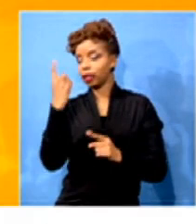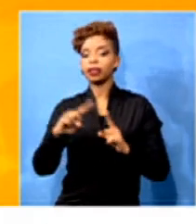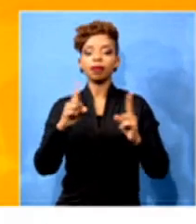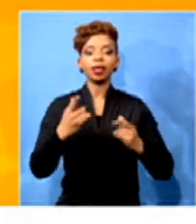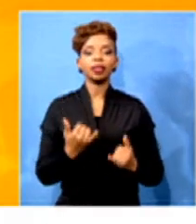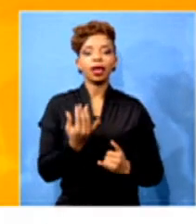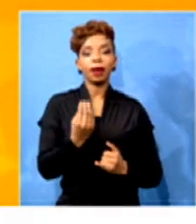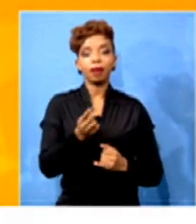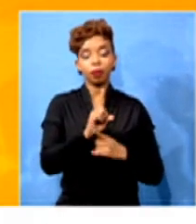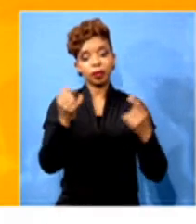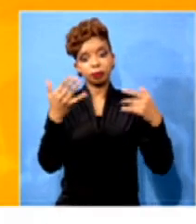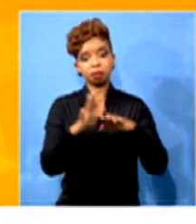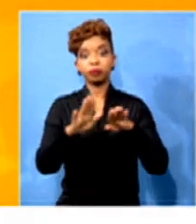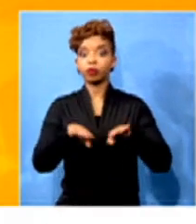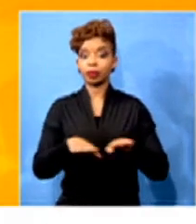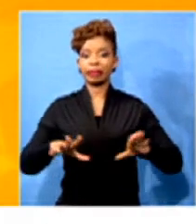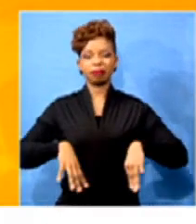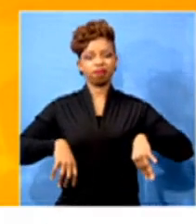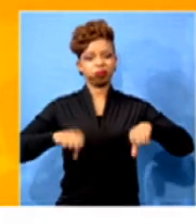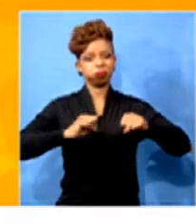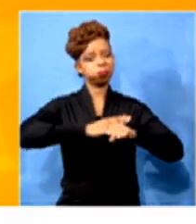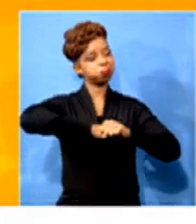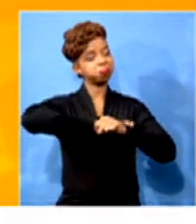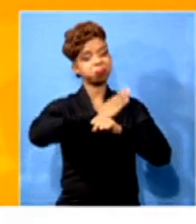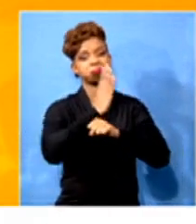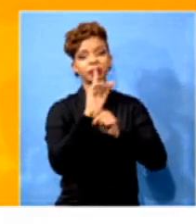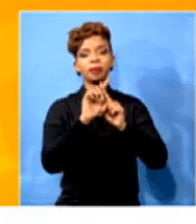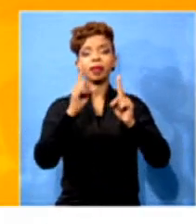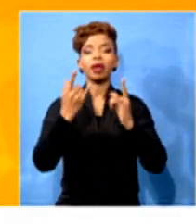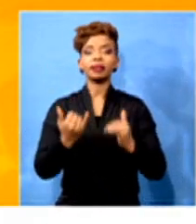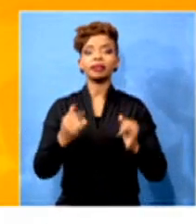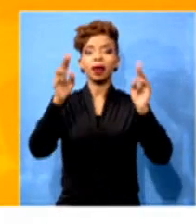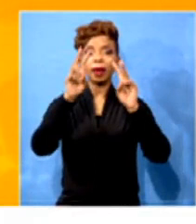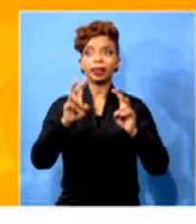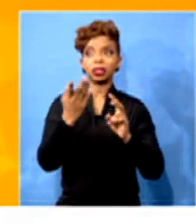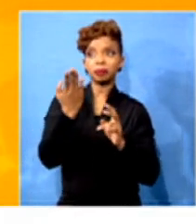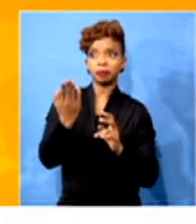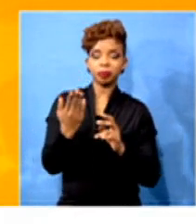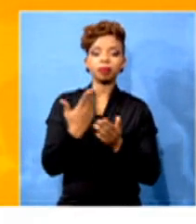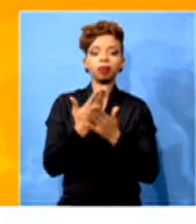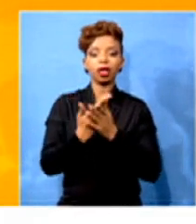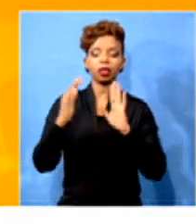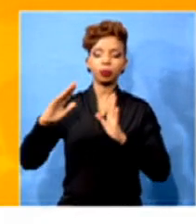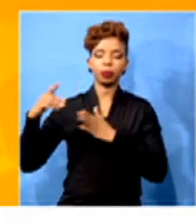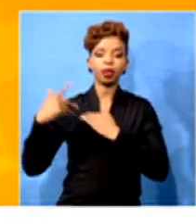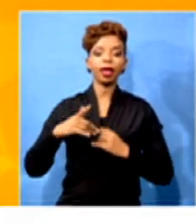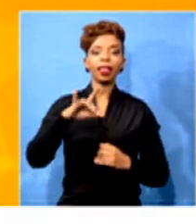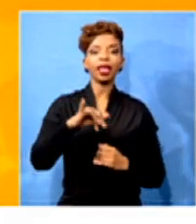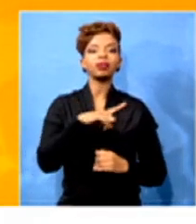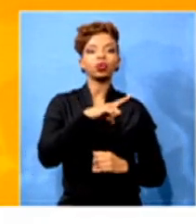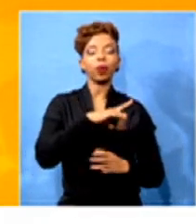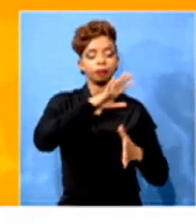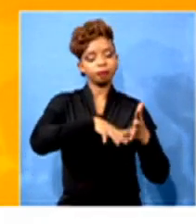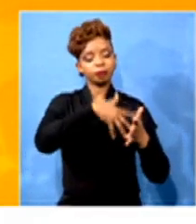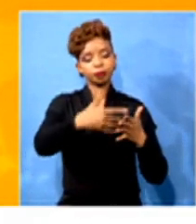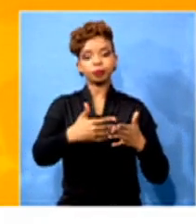of Stage 6. But the current energy situation could now surpass that. Stage 2 load shedding was rolled out yesterday due